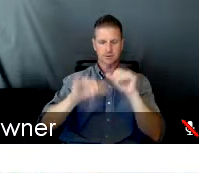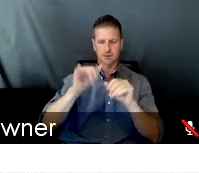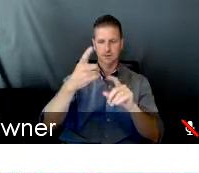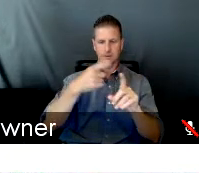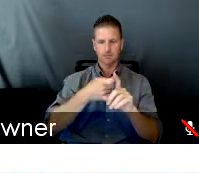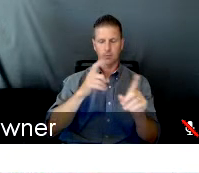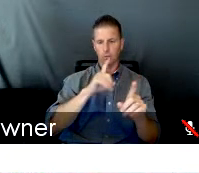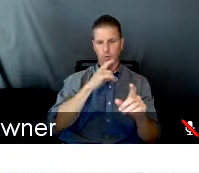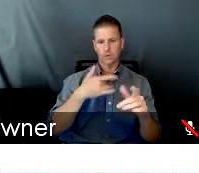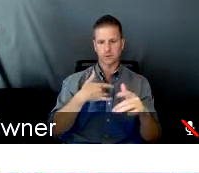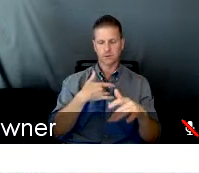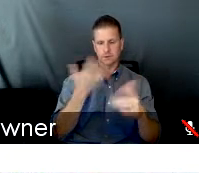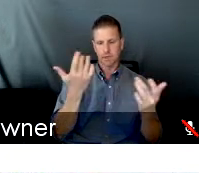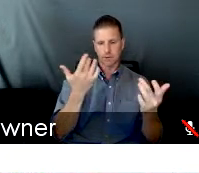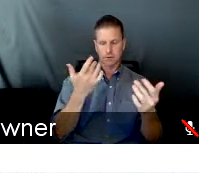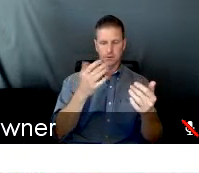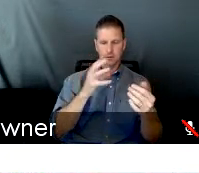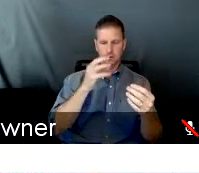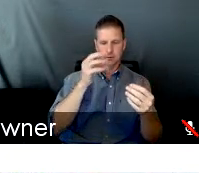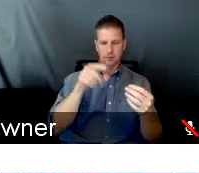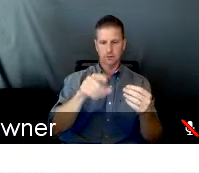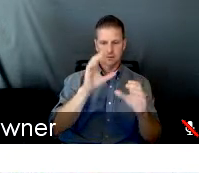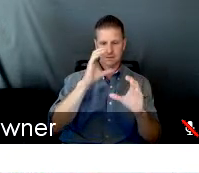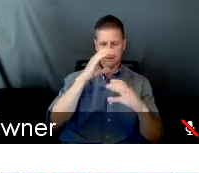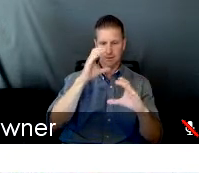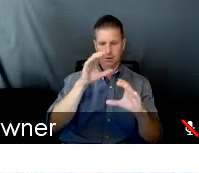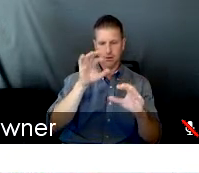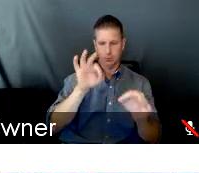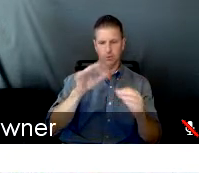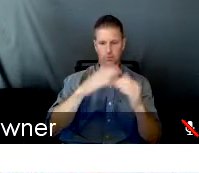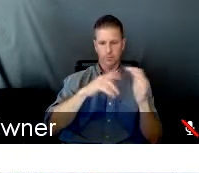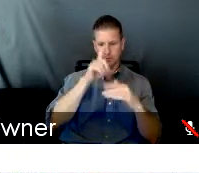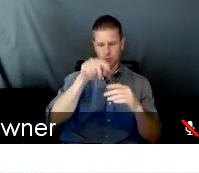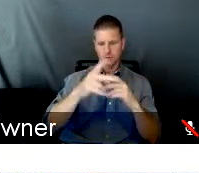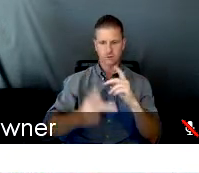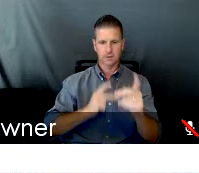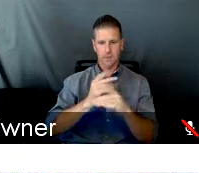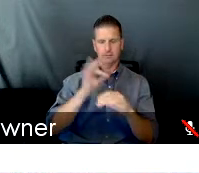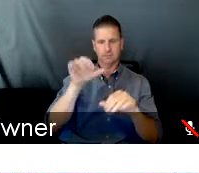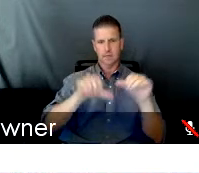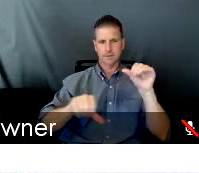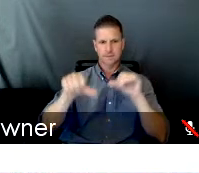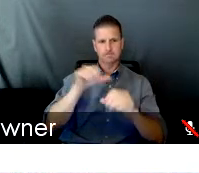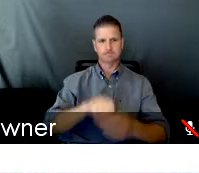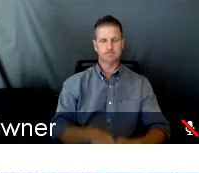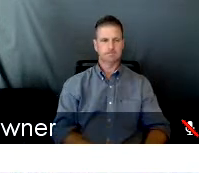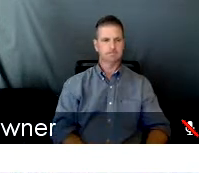really exciting. And this telescope is just kind of perfectly built for this kind of science.